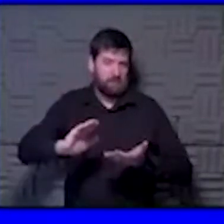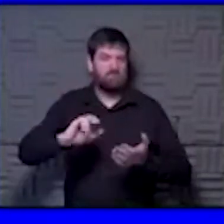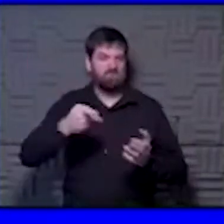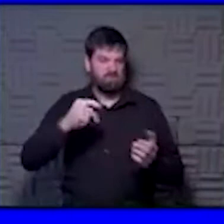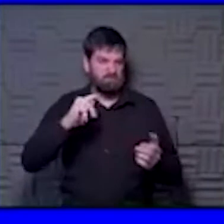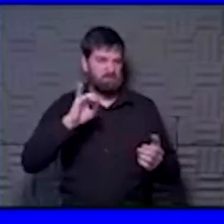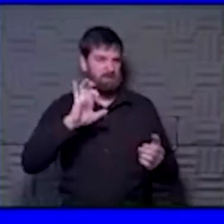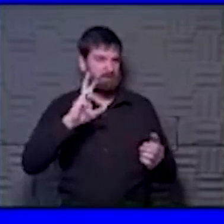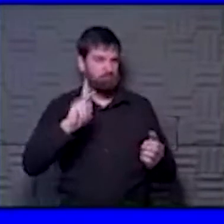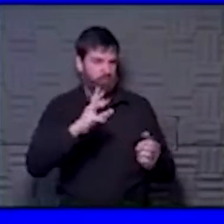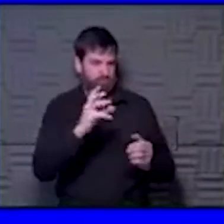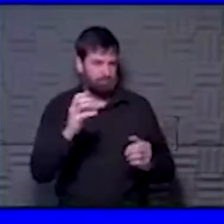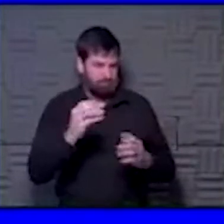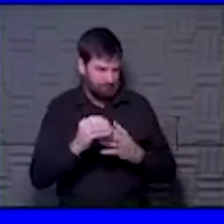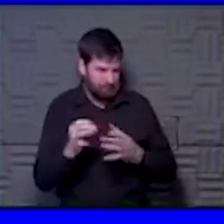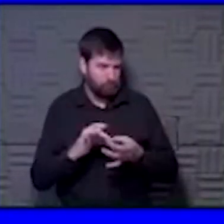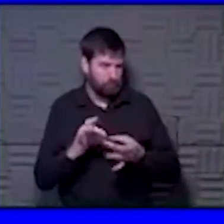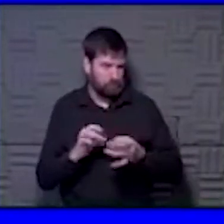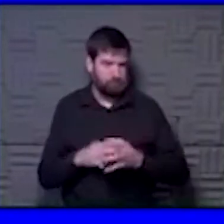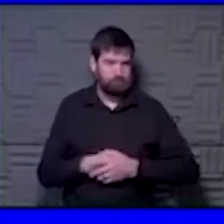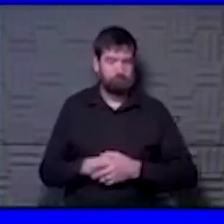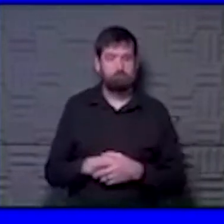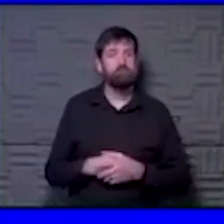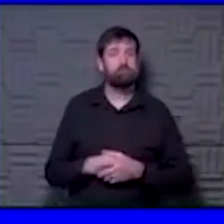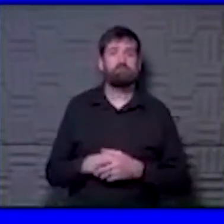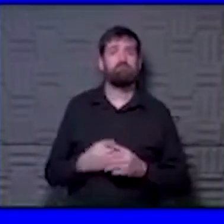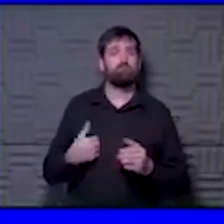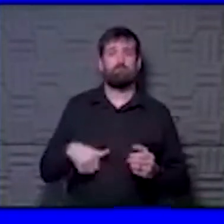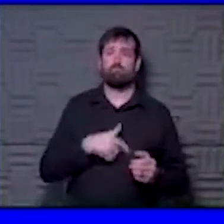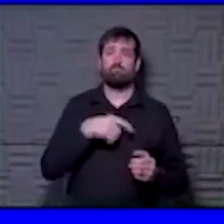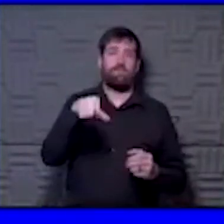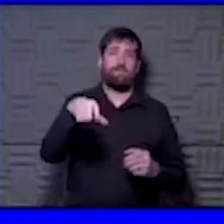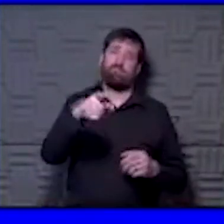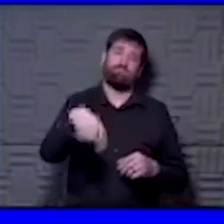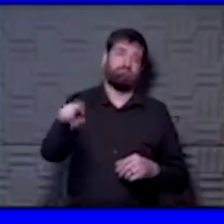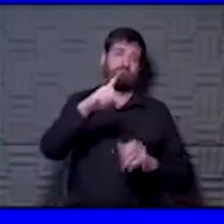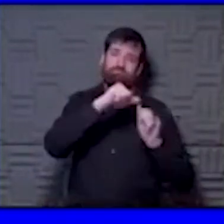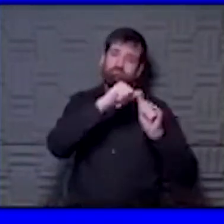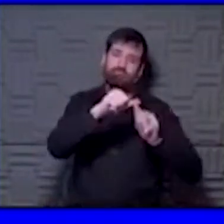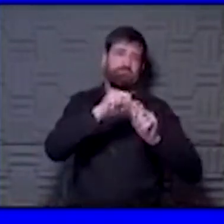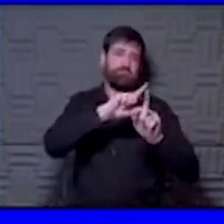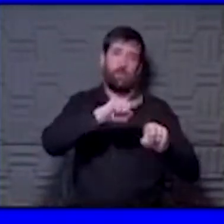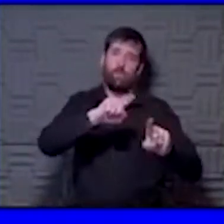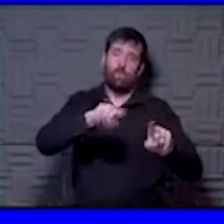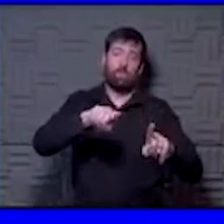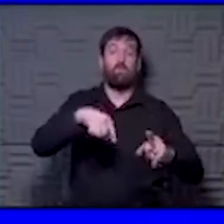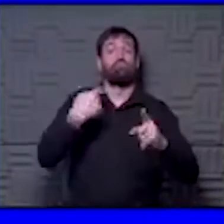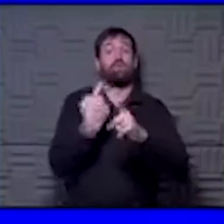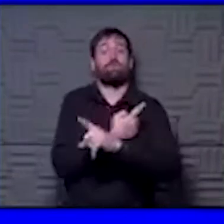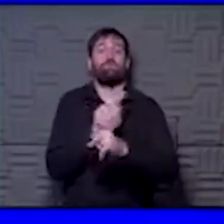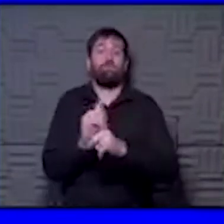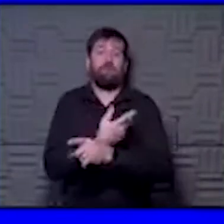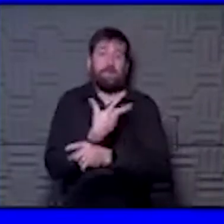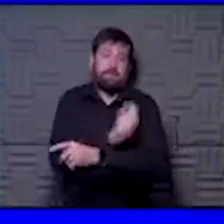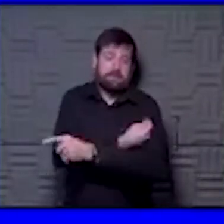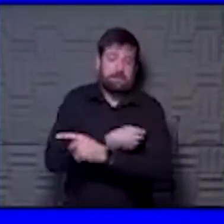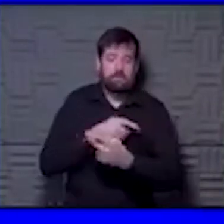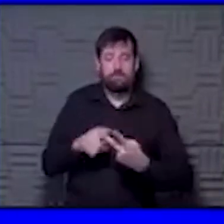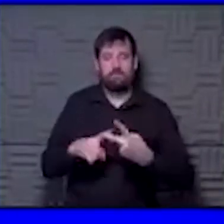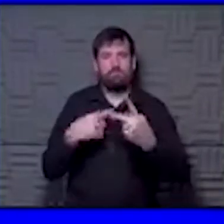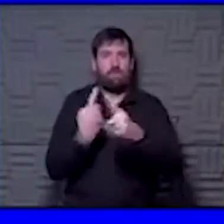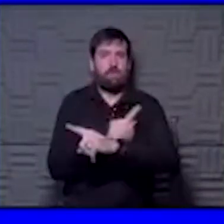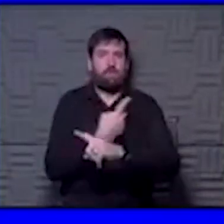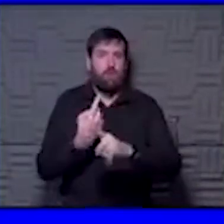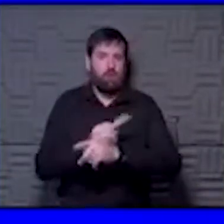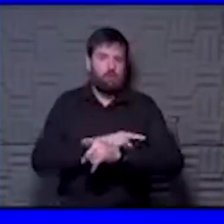Patrick had talked about. We need everybody to continue to get their care, get those routine vaccinations, get those routine